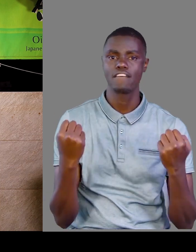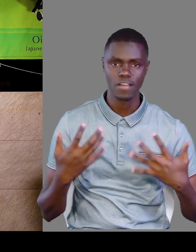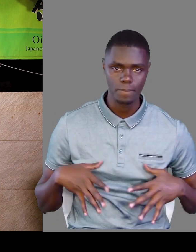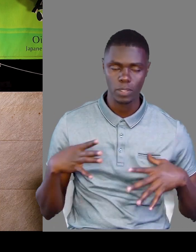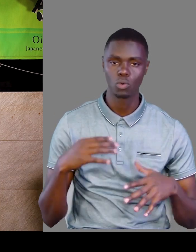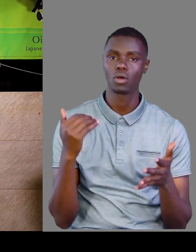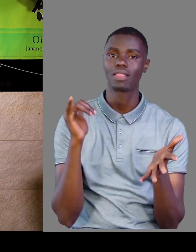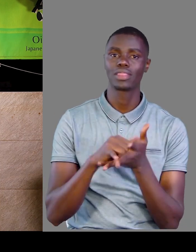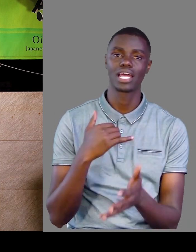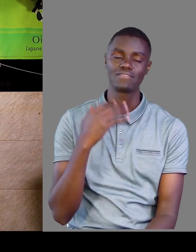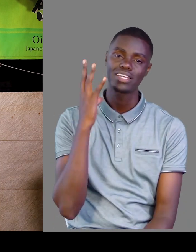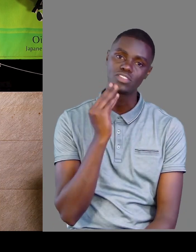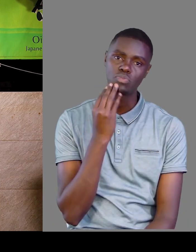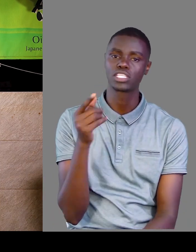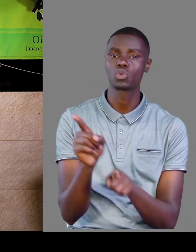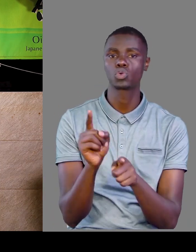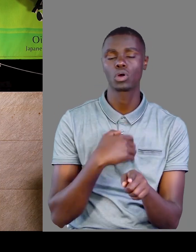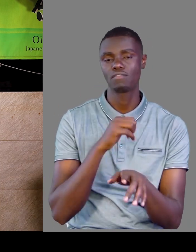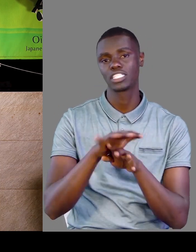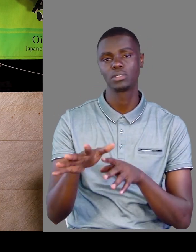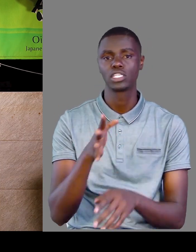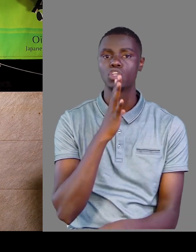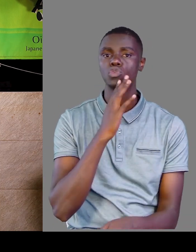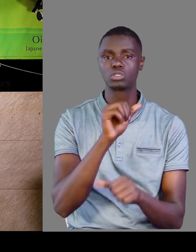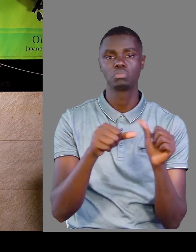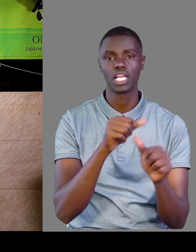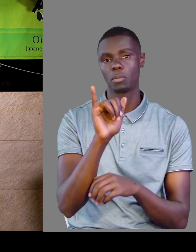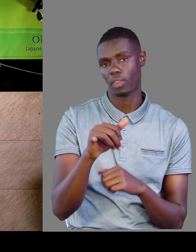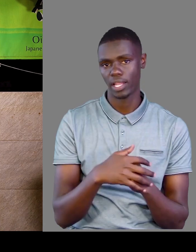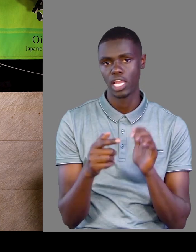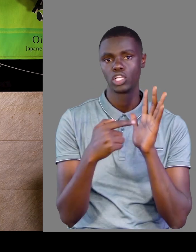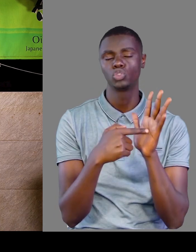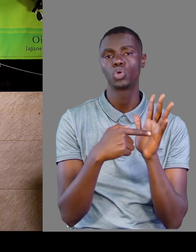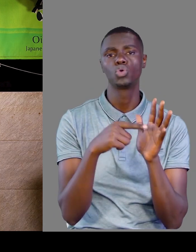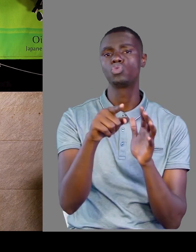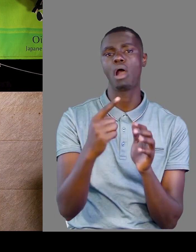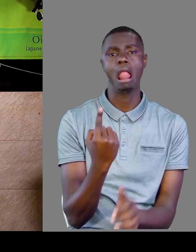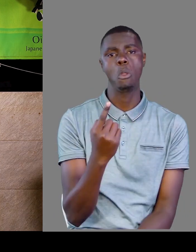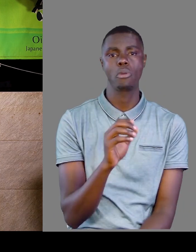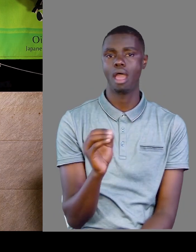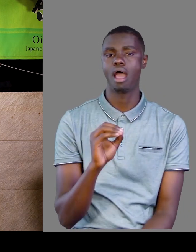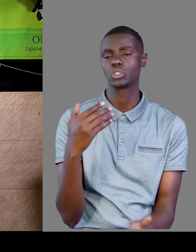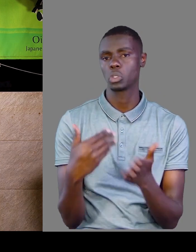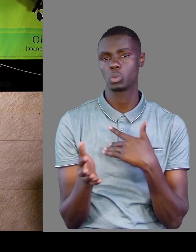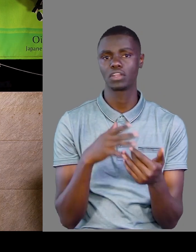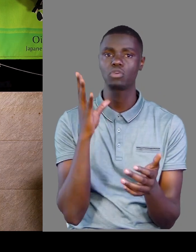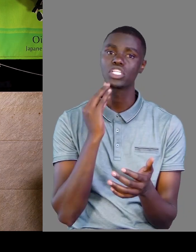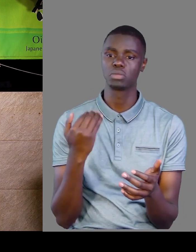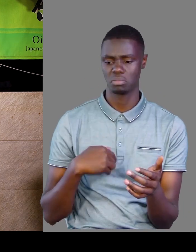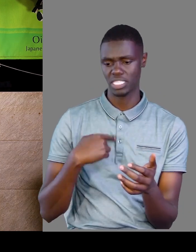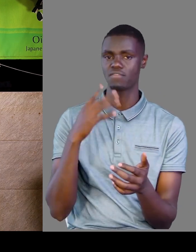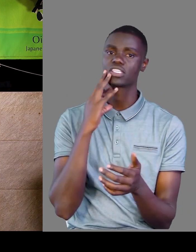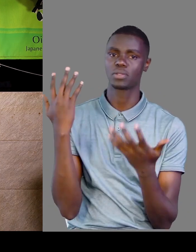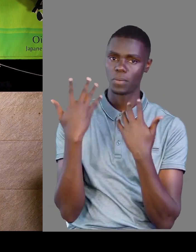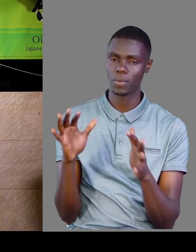gone through that have an influence, speak about them, and show you that you're not alone. Whatever you're going through, I've also gone through.